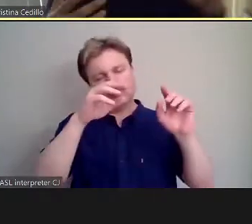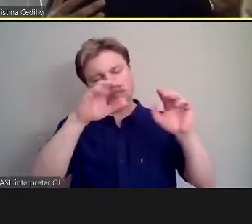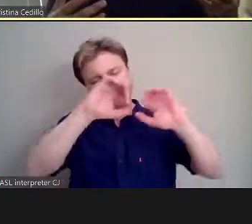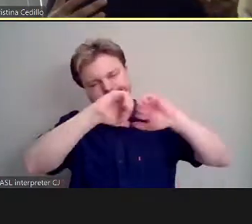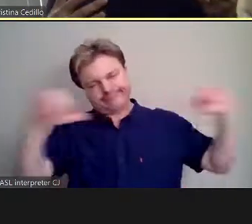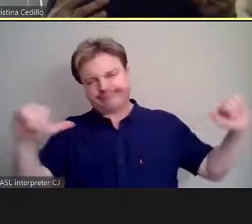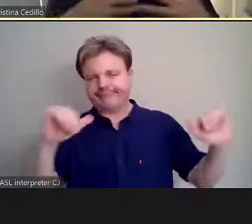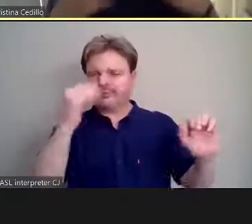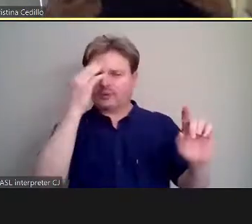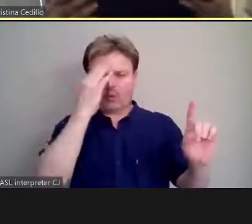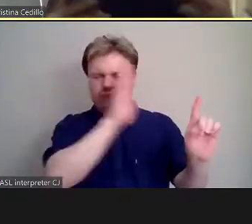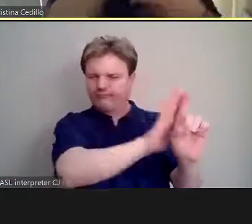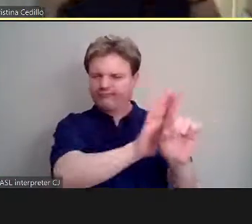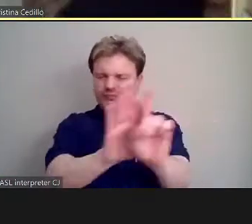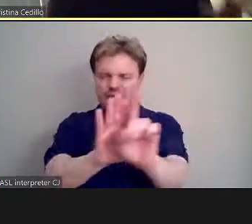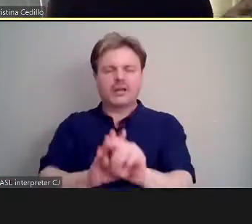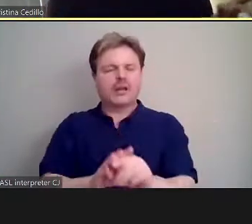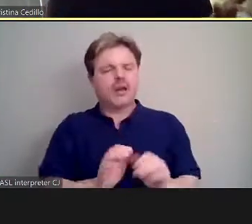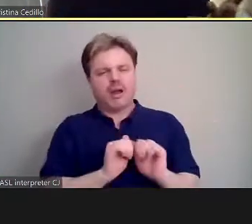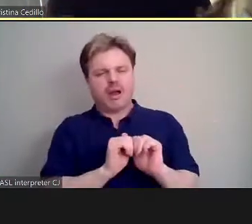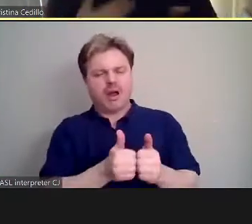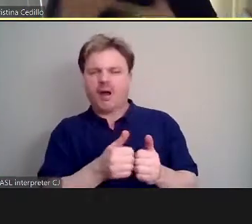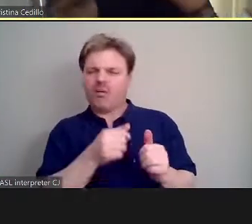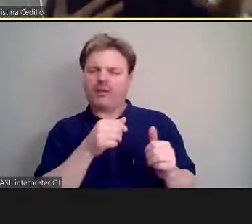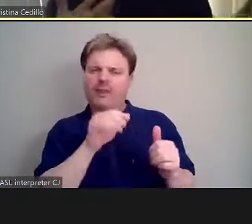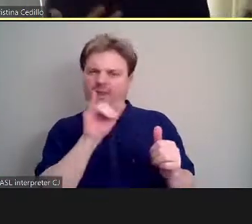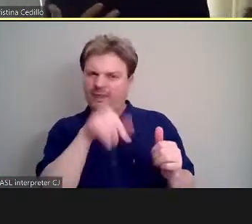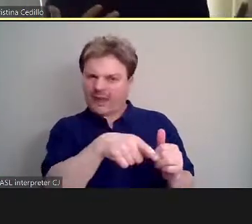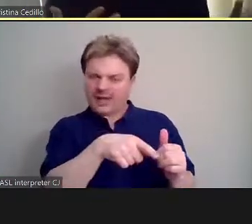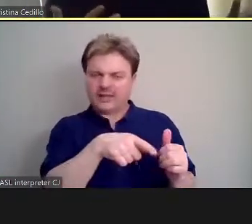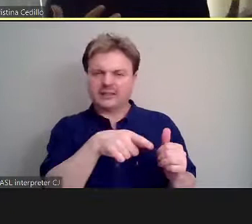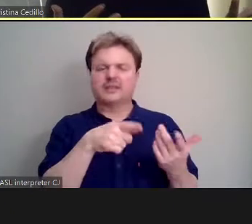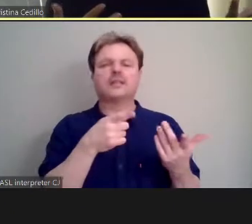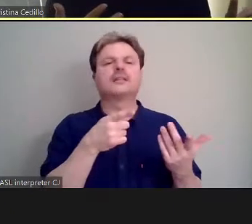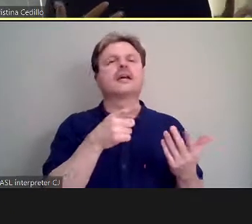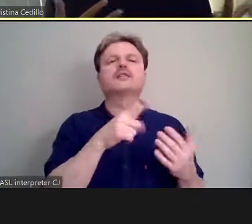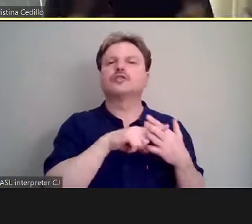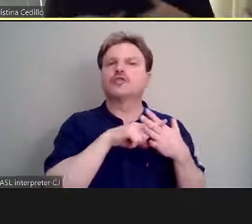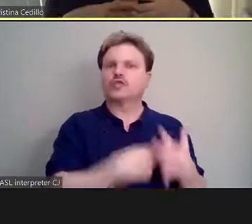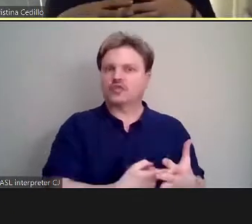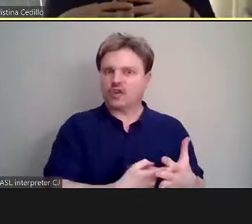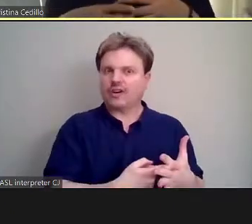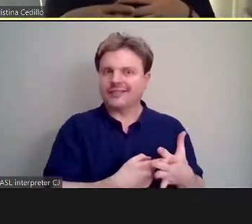thinking about how that can become the basis for a productive